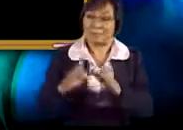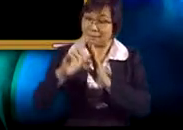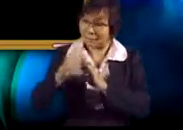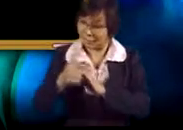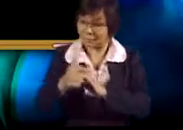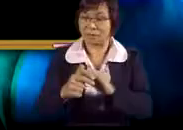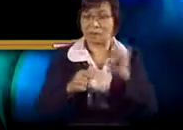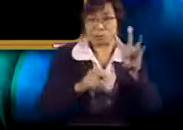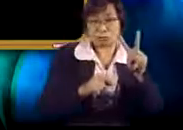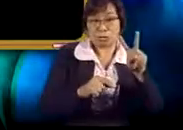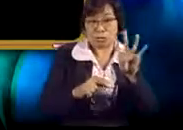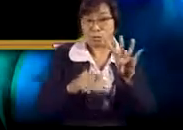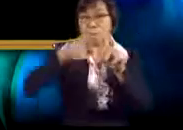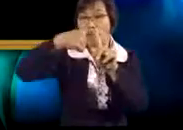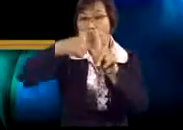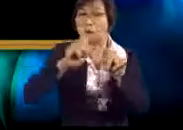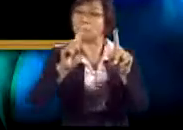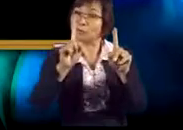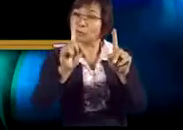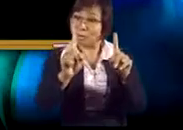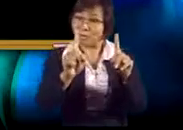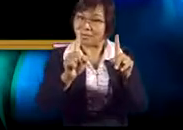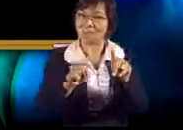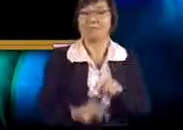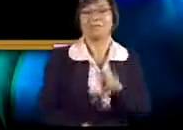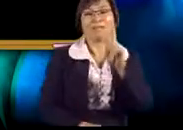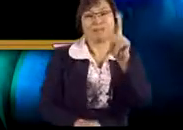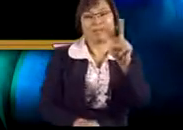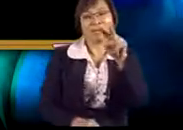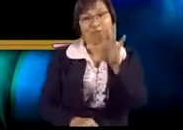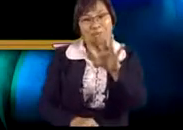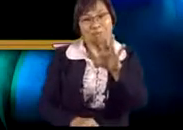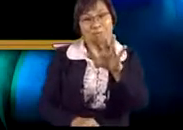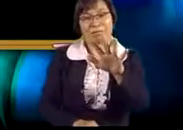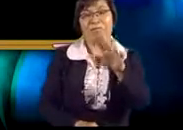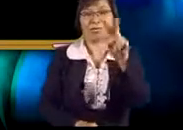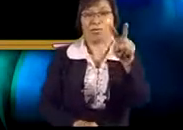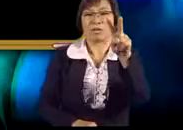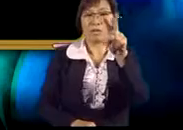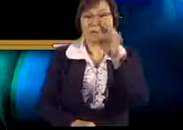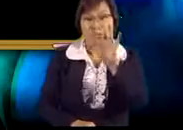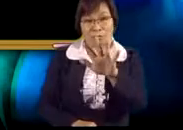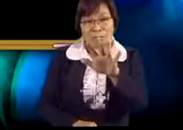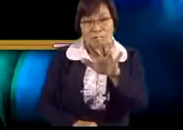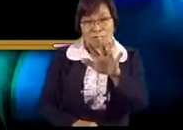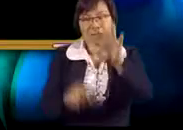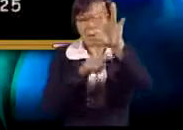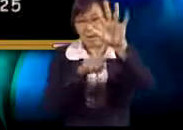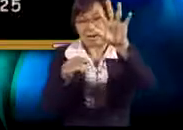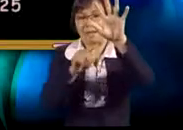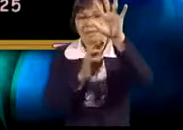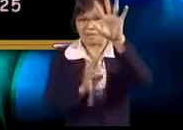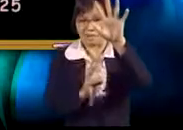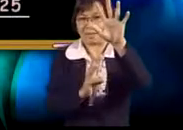Then we add 24 to 1 and we get